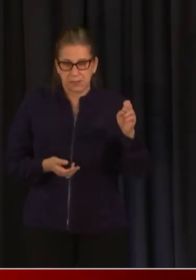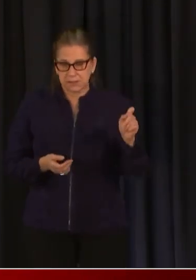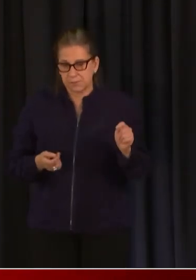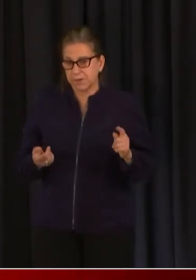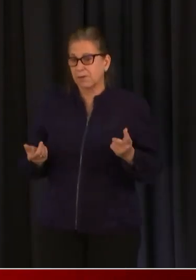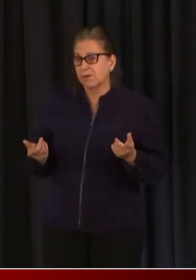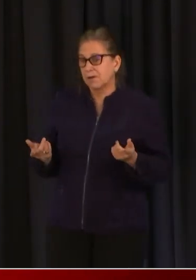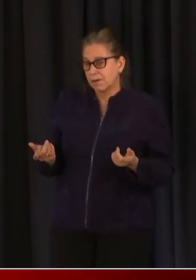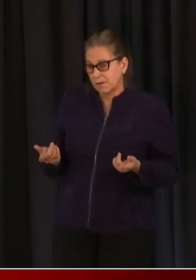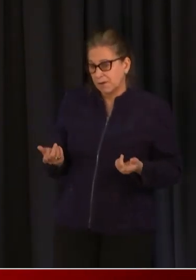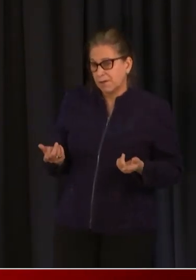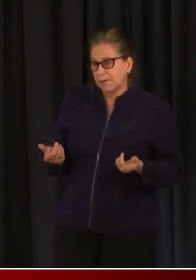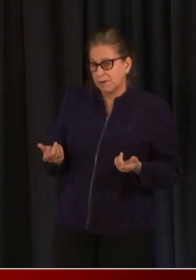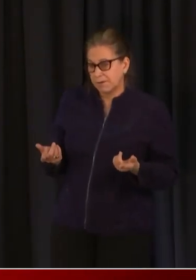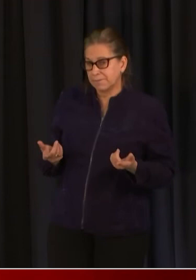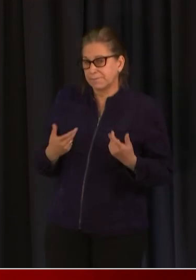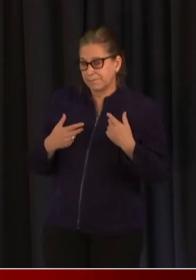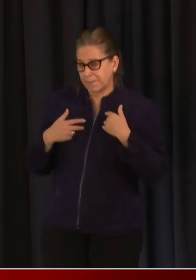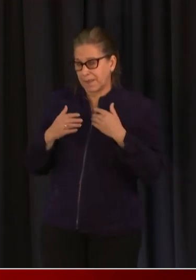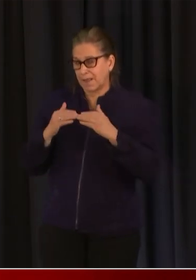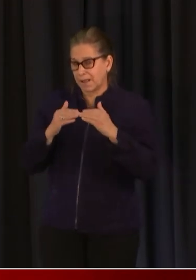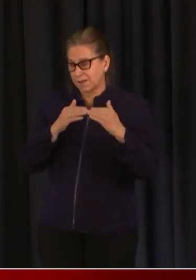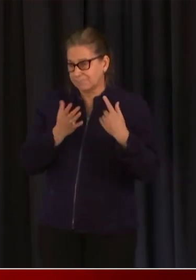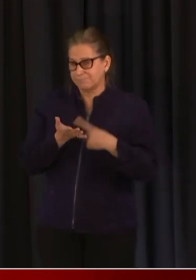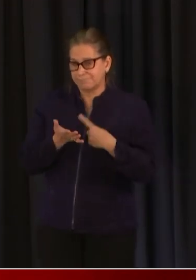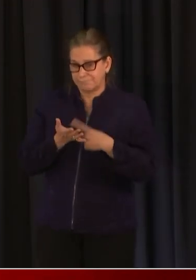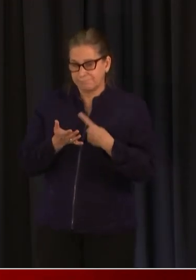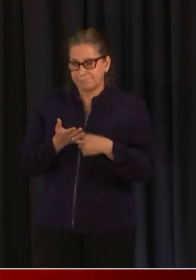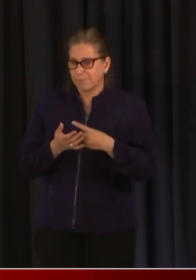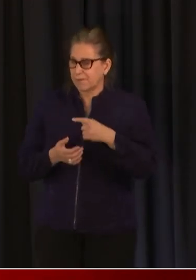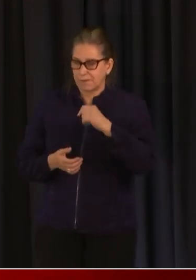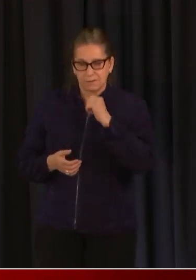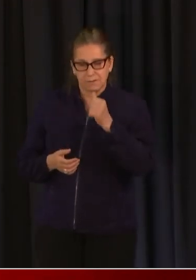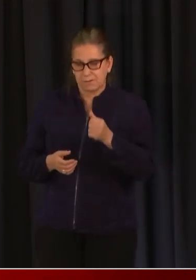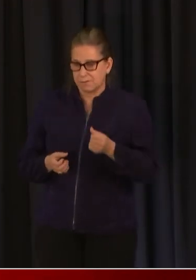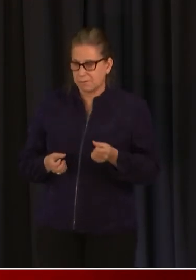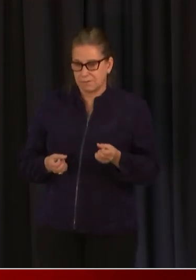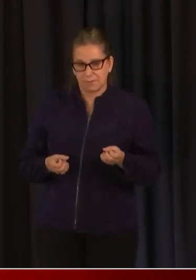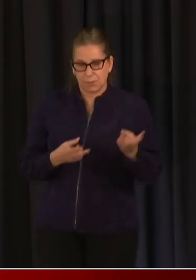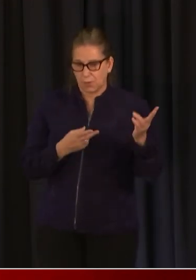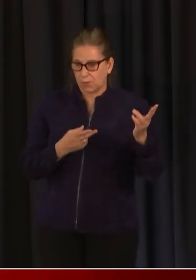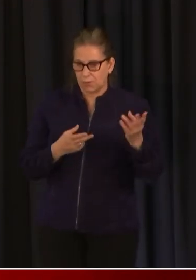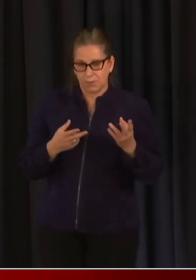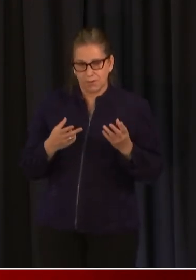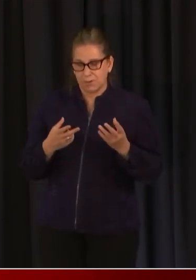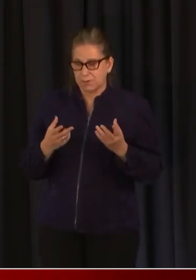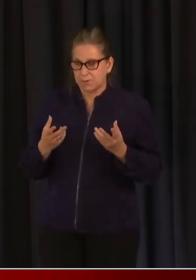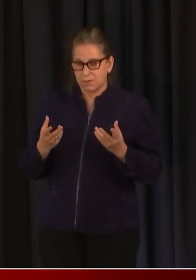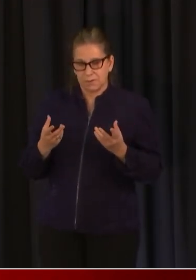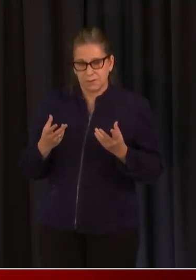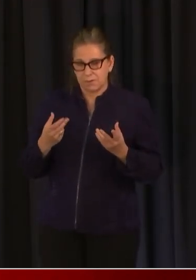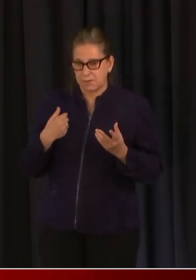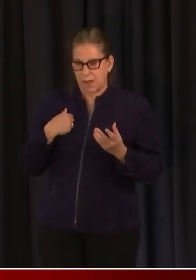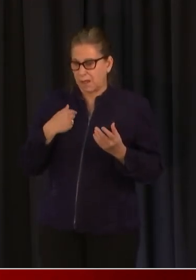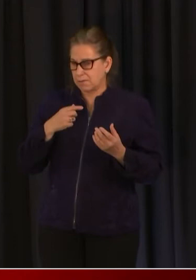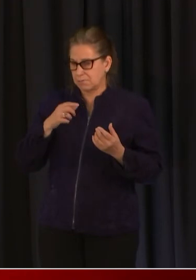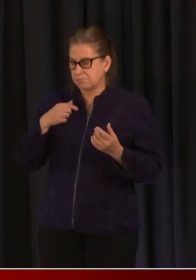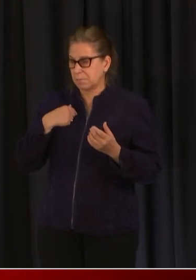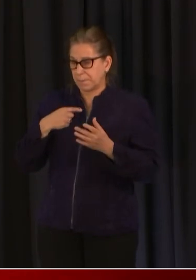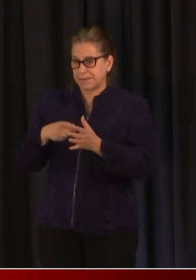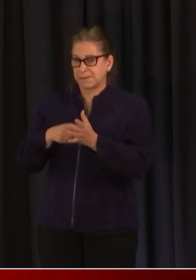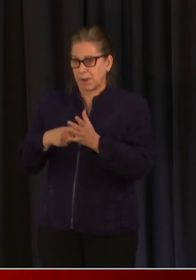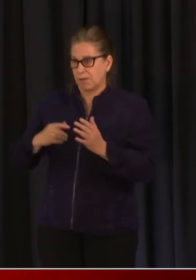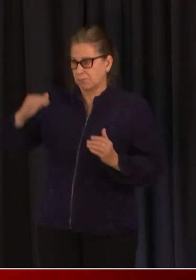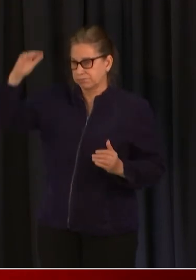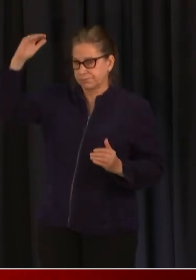day Friday with colleagues, and I would say the district is not in a situation where we have more supply than demand. We may have